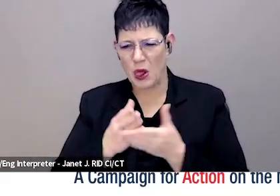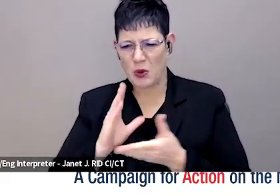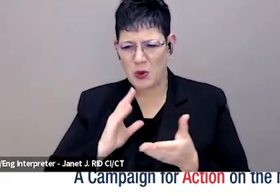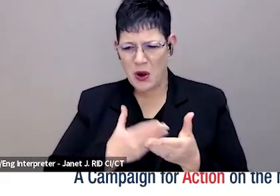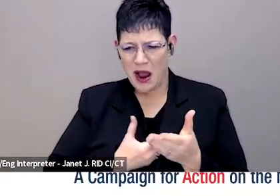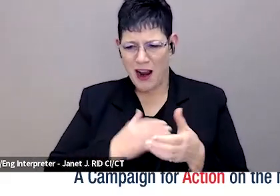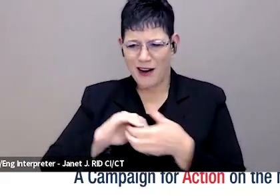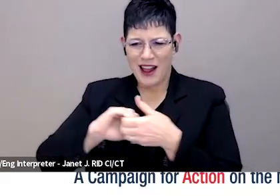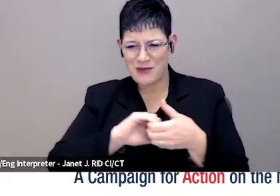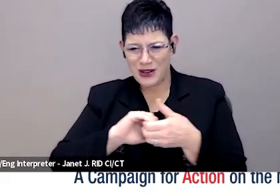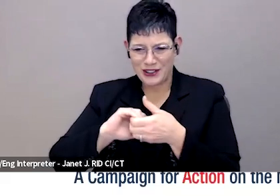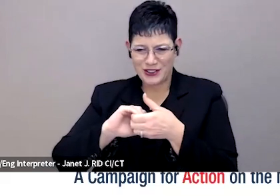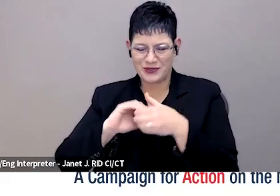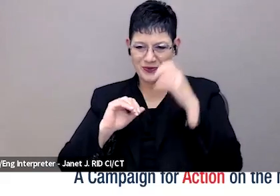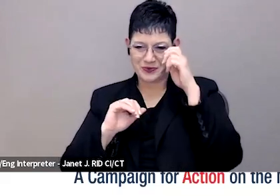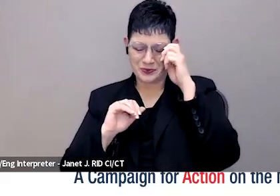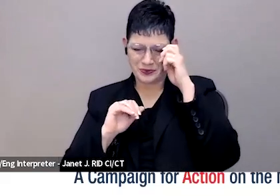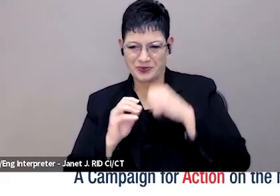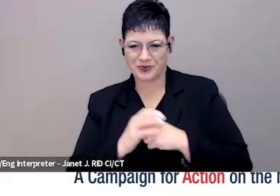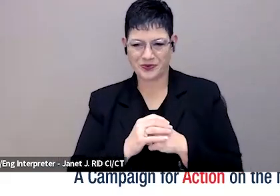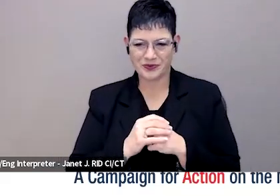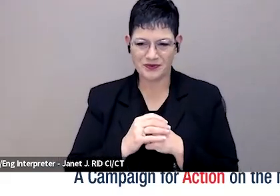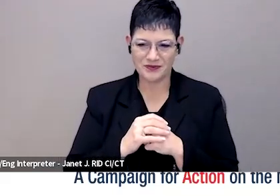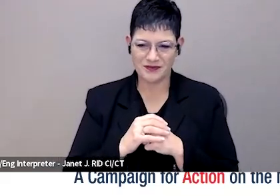and collaboration.